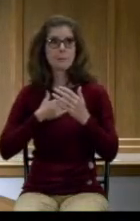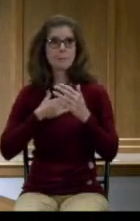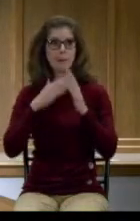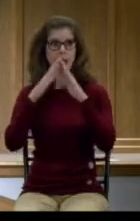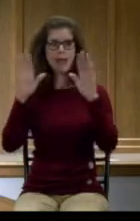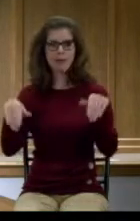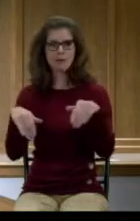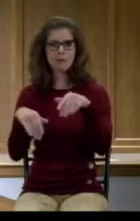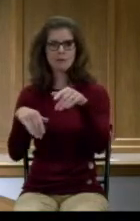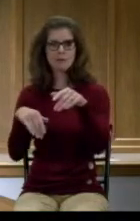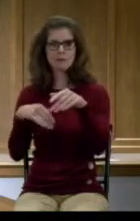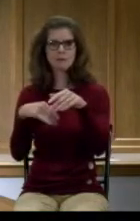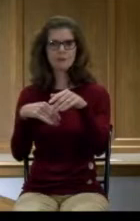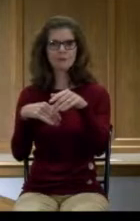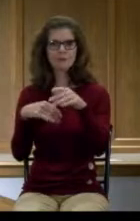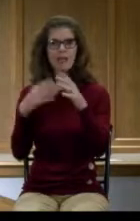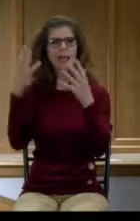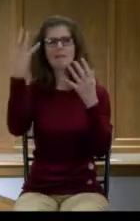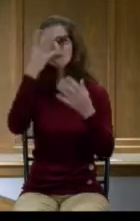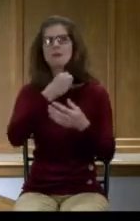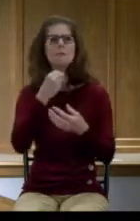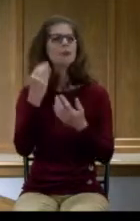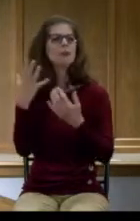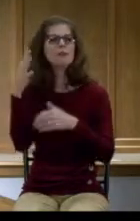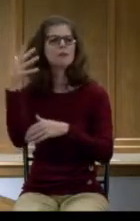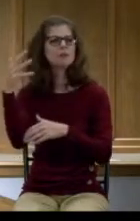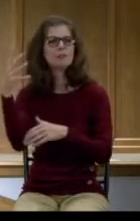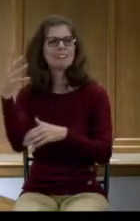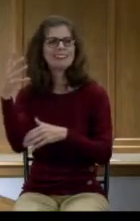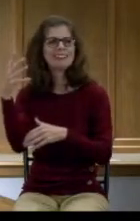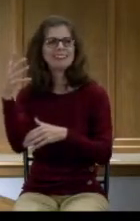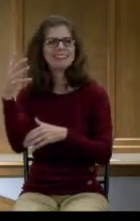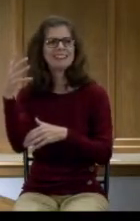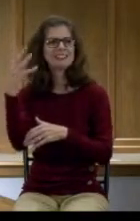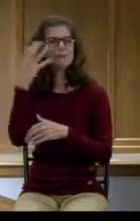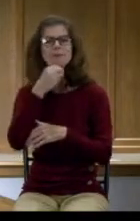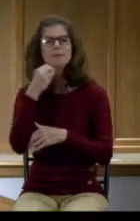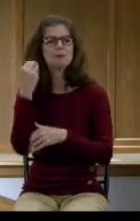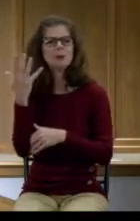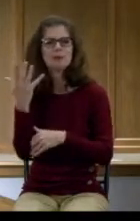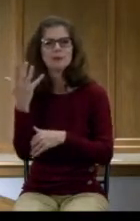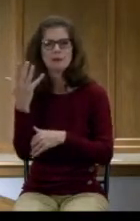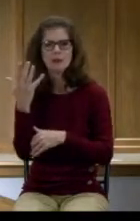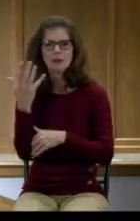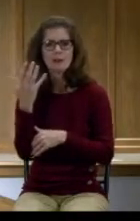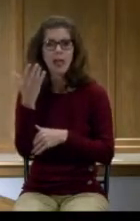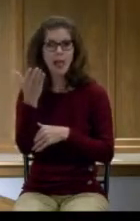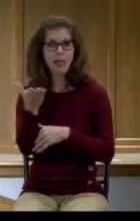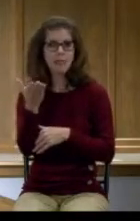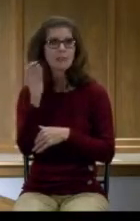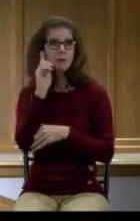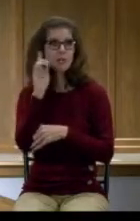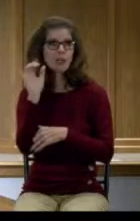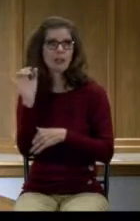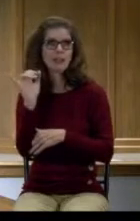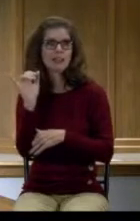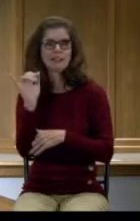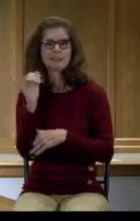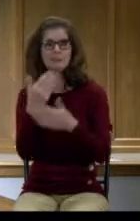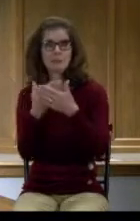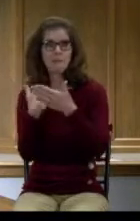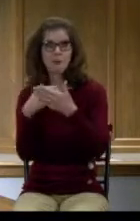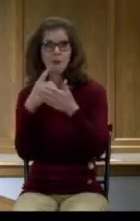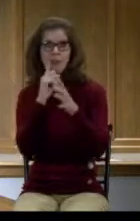of it. When the leaves turned color in my front yard tree, it's a beautiful tree. So that's what it was like 2 days before the ice